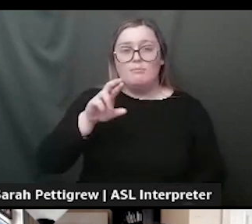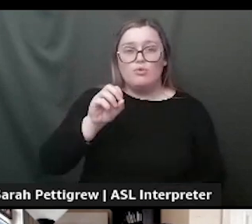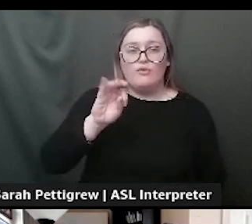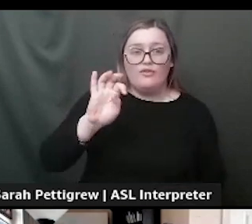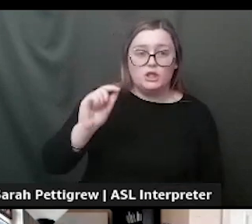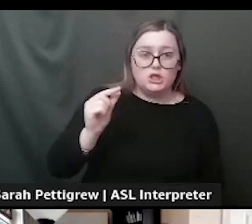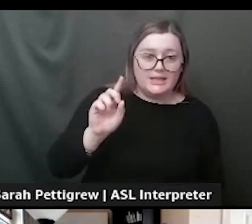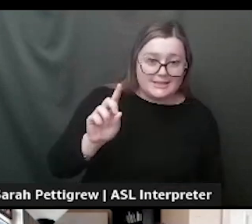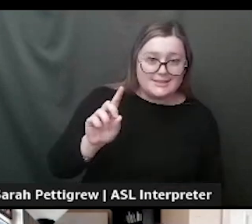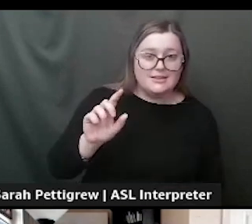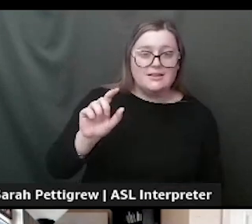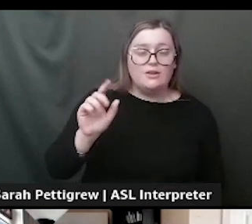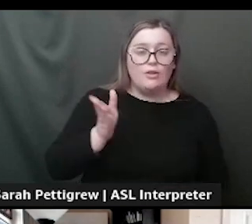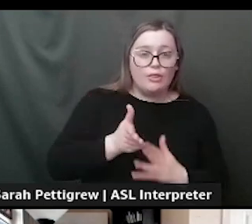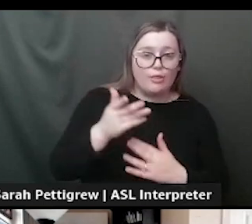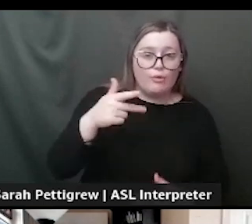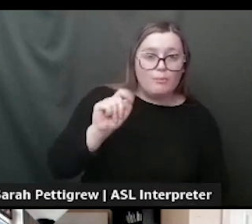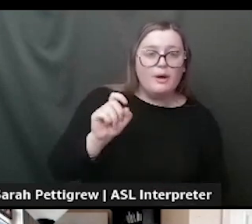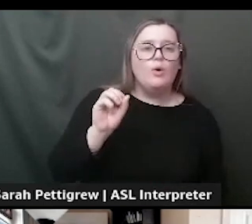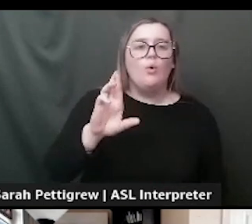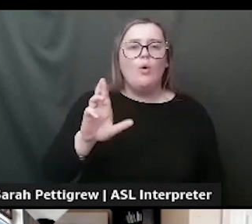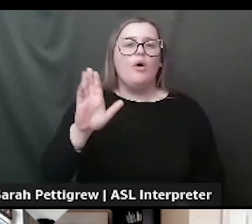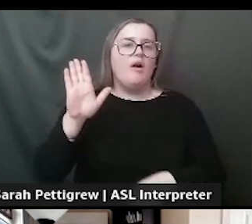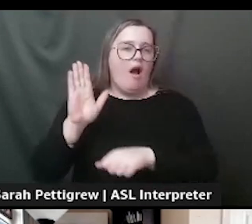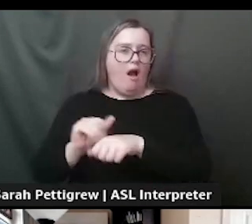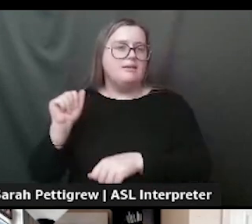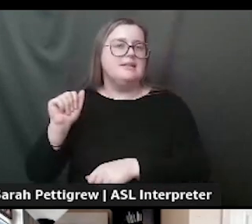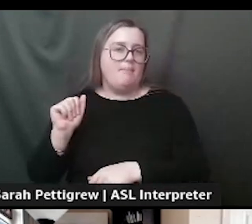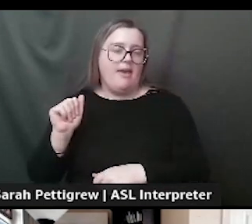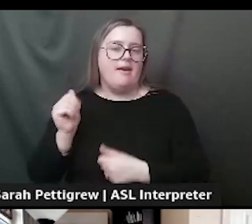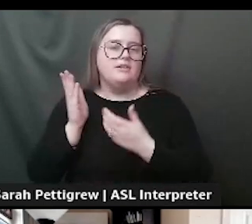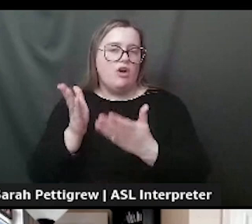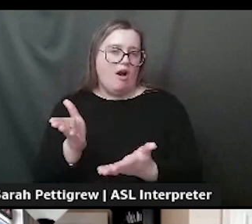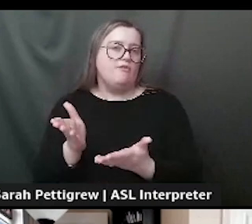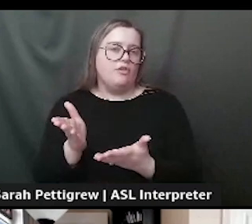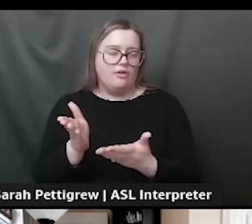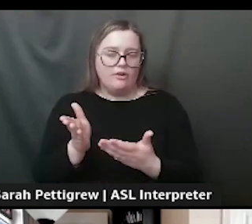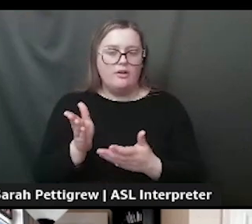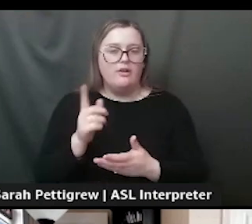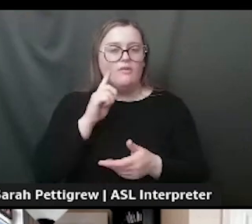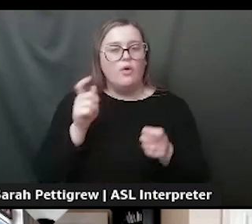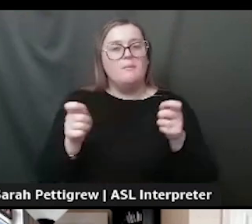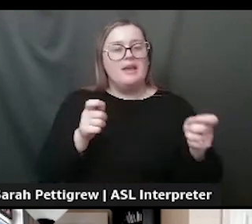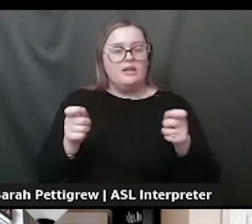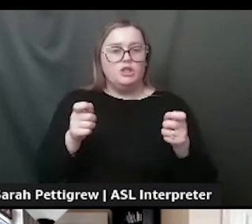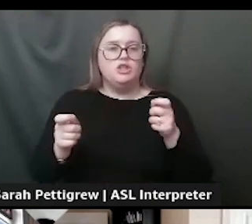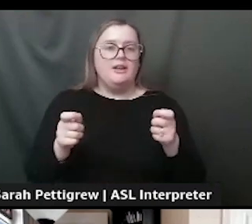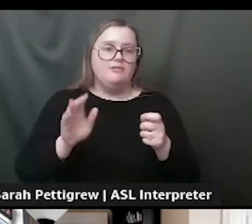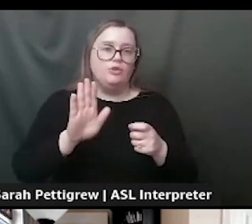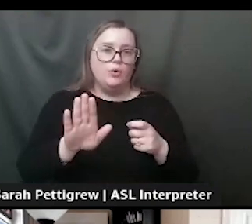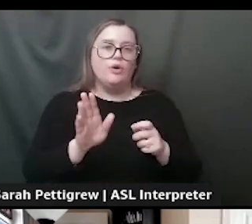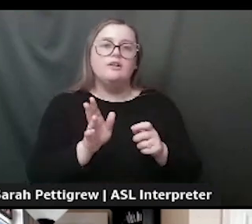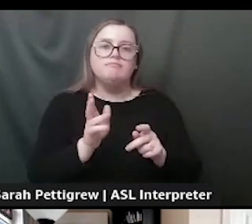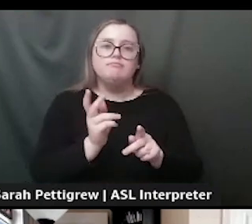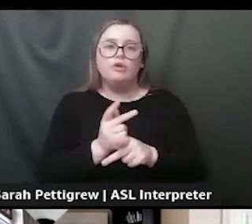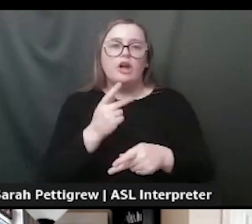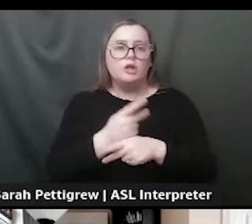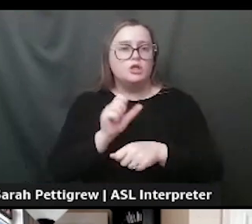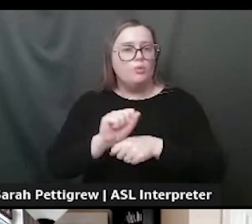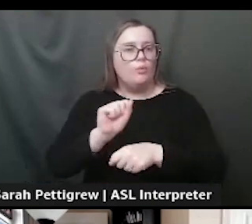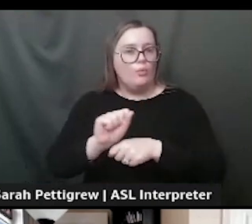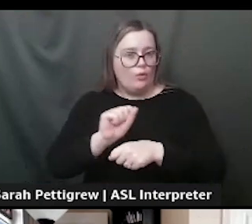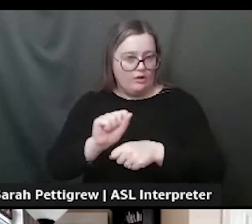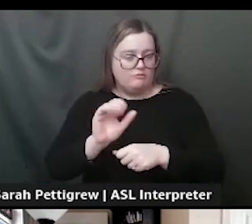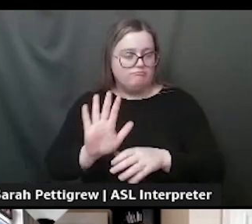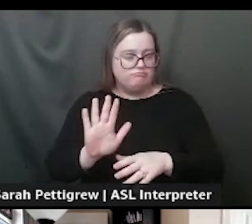a an on-demand offering when it comes to managing your production workload. So that's second.